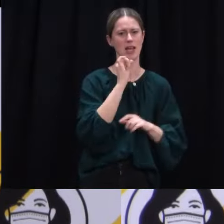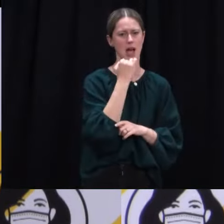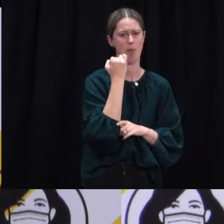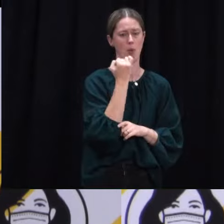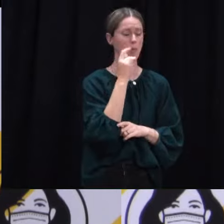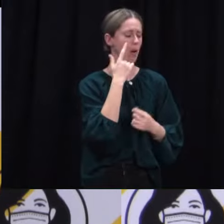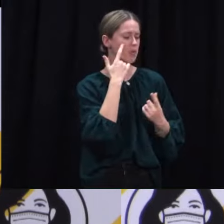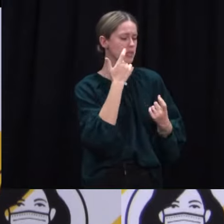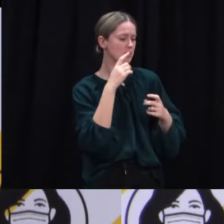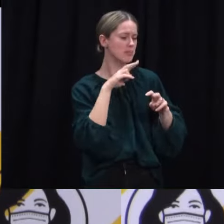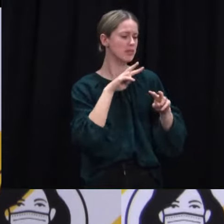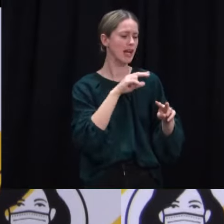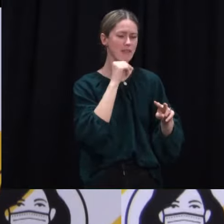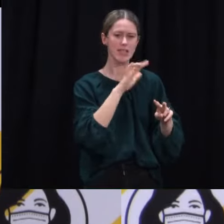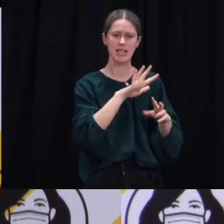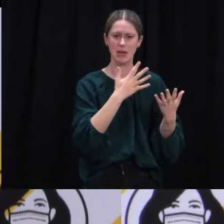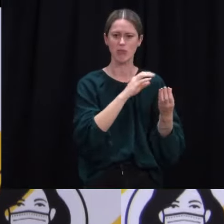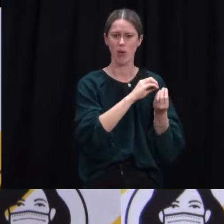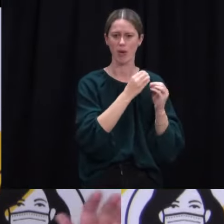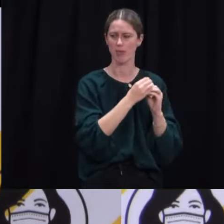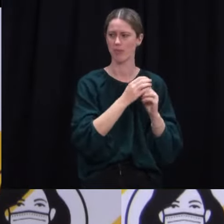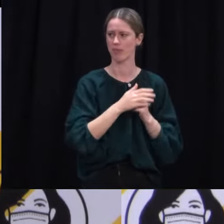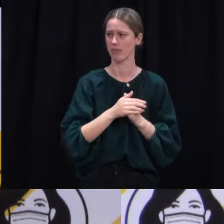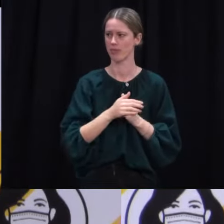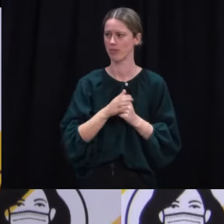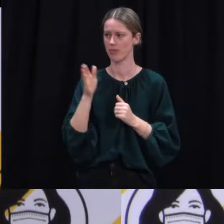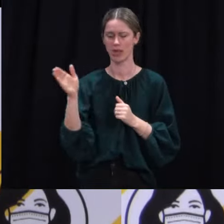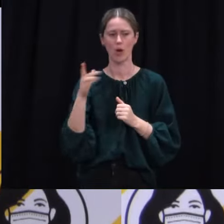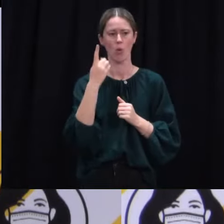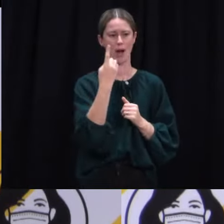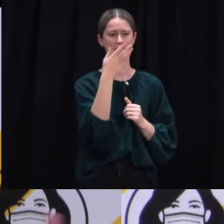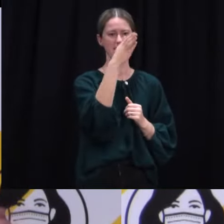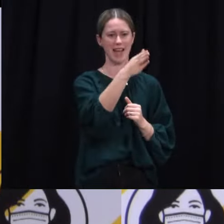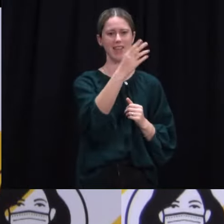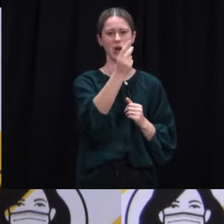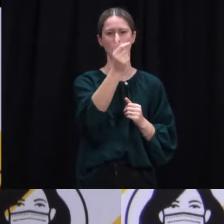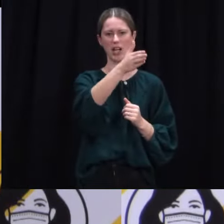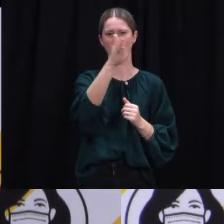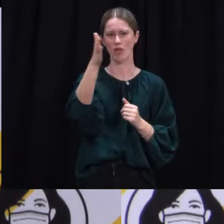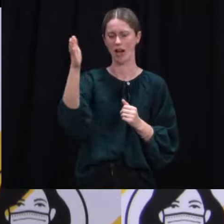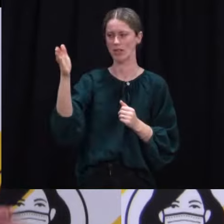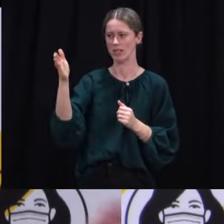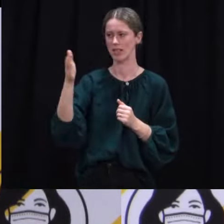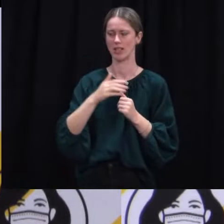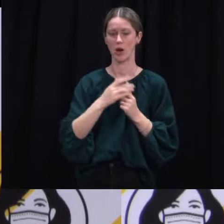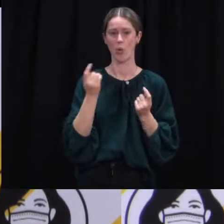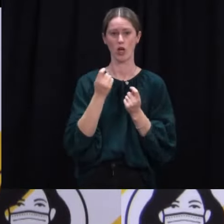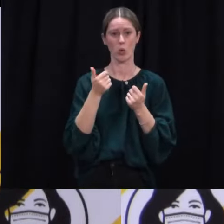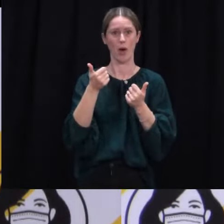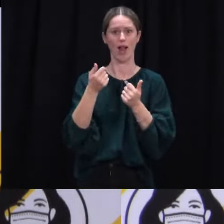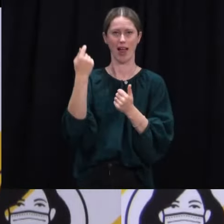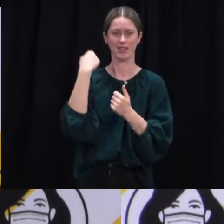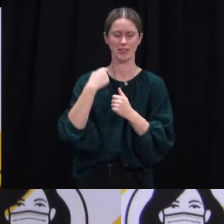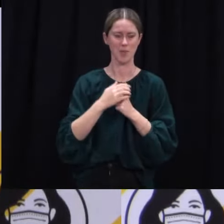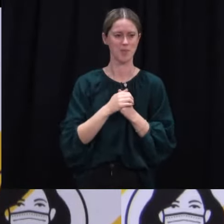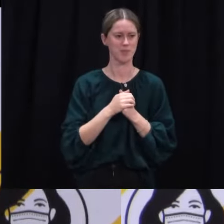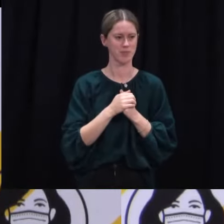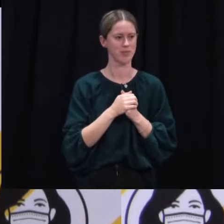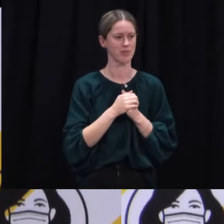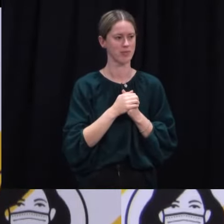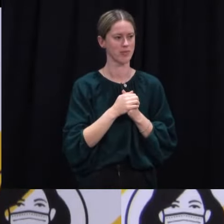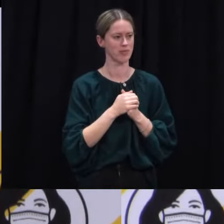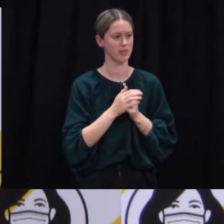I'll check and see if there is any problem on that. I've got a question over here, and then I will do a rapid fire round because that worked so well last time. Right. So Hipkins,